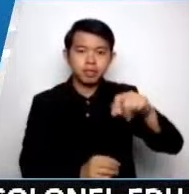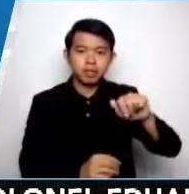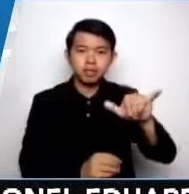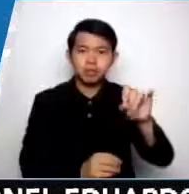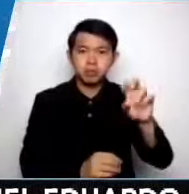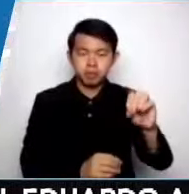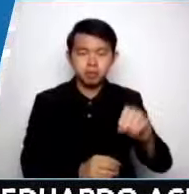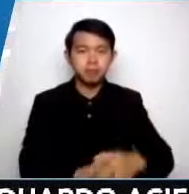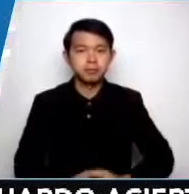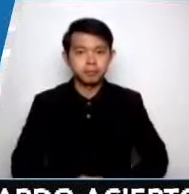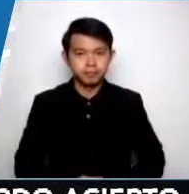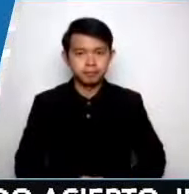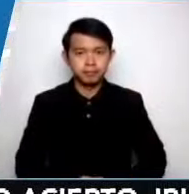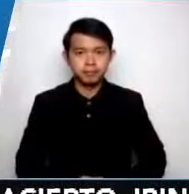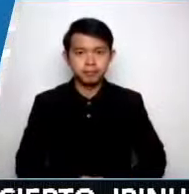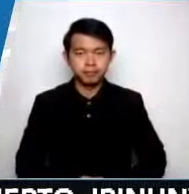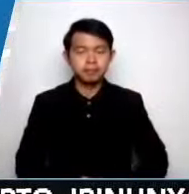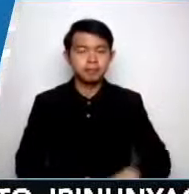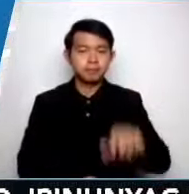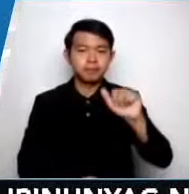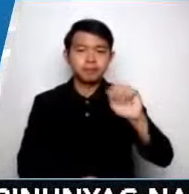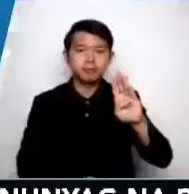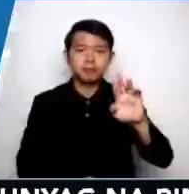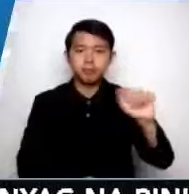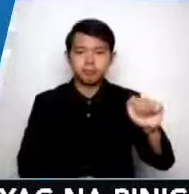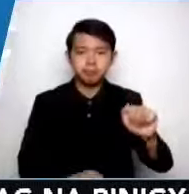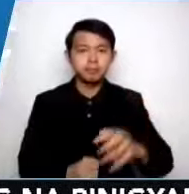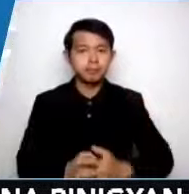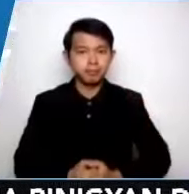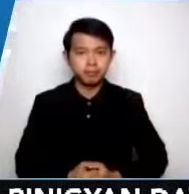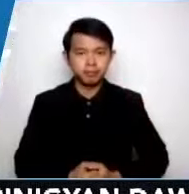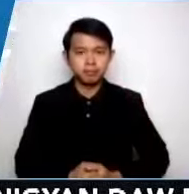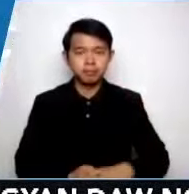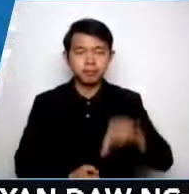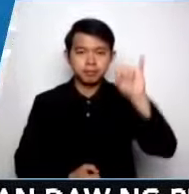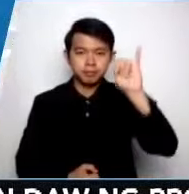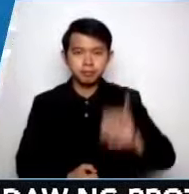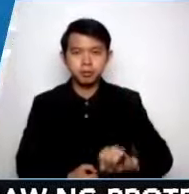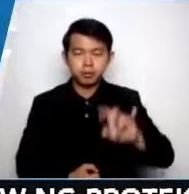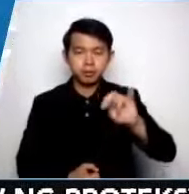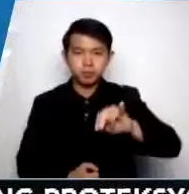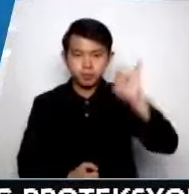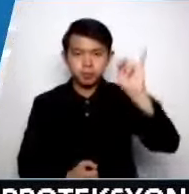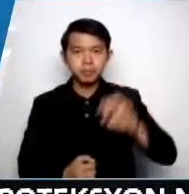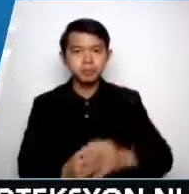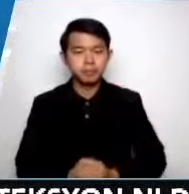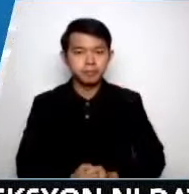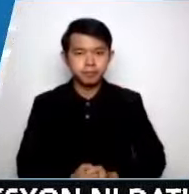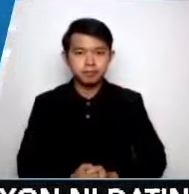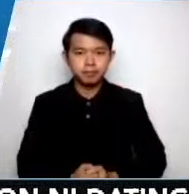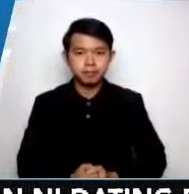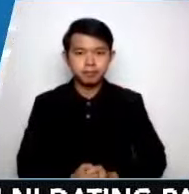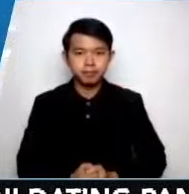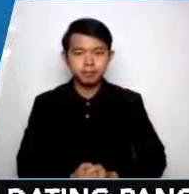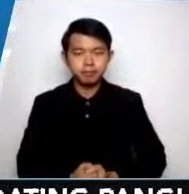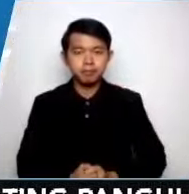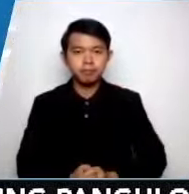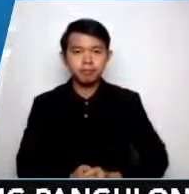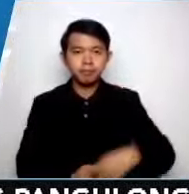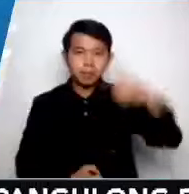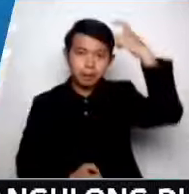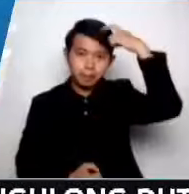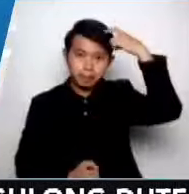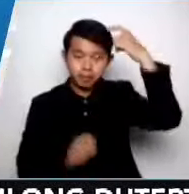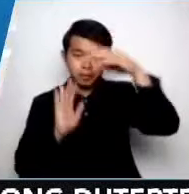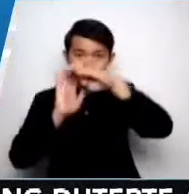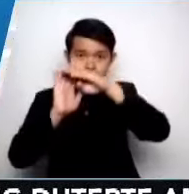northern portion ng Abra, at northern portion ng Ilocos Sur. Signal number 2 naman sa nalalabing lugar sa Batanes, northern at central portions ng